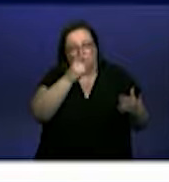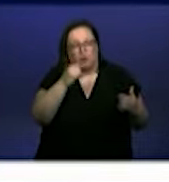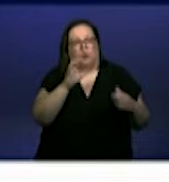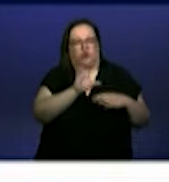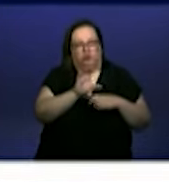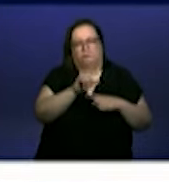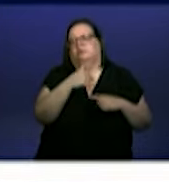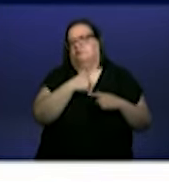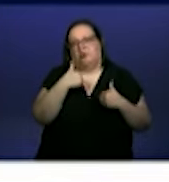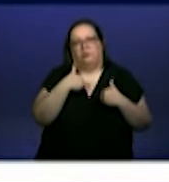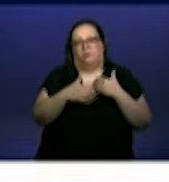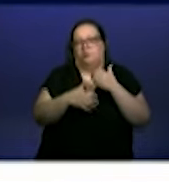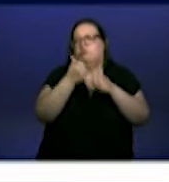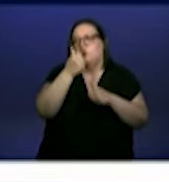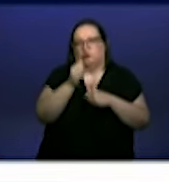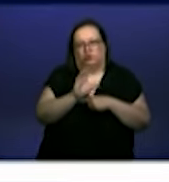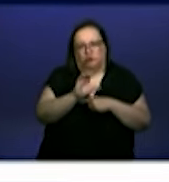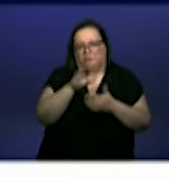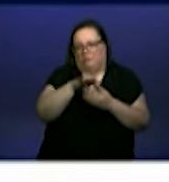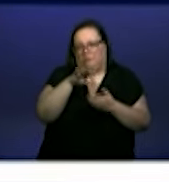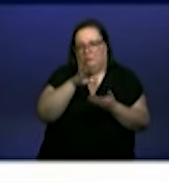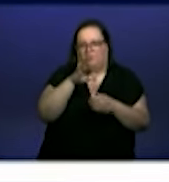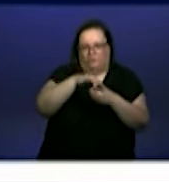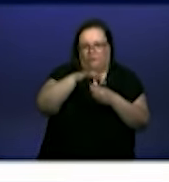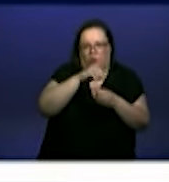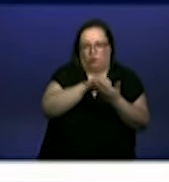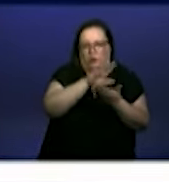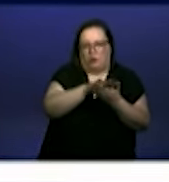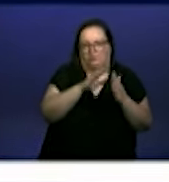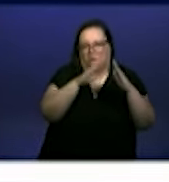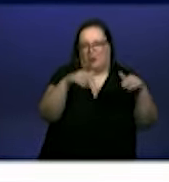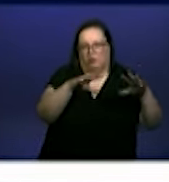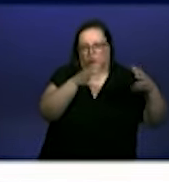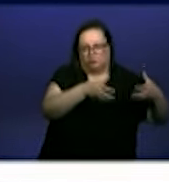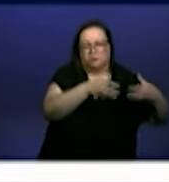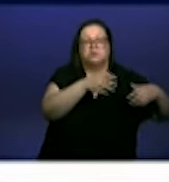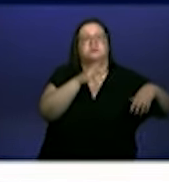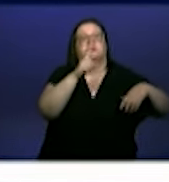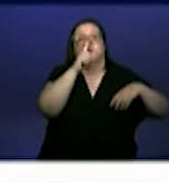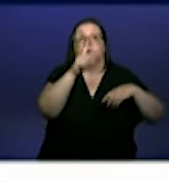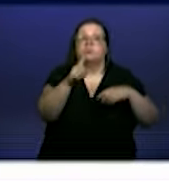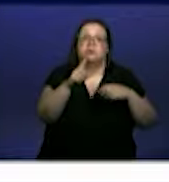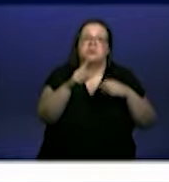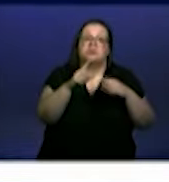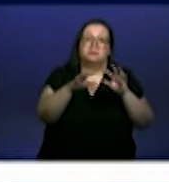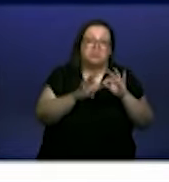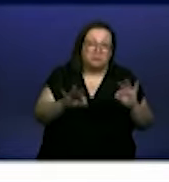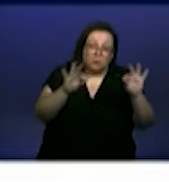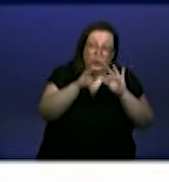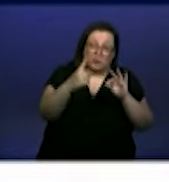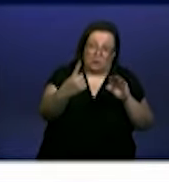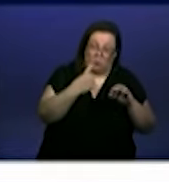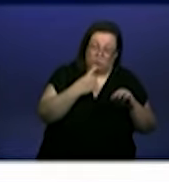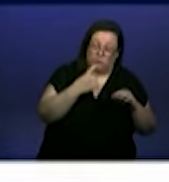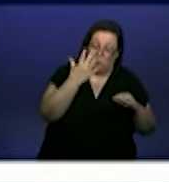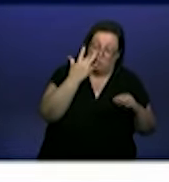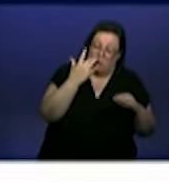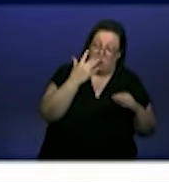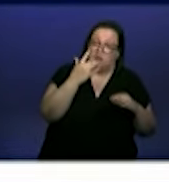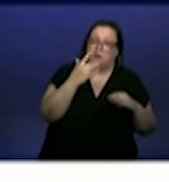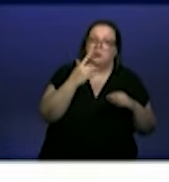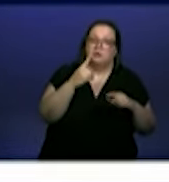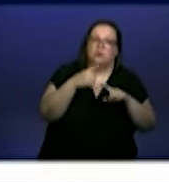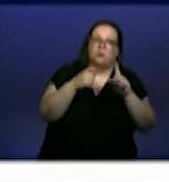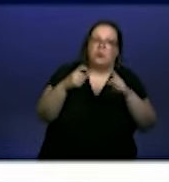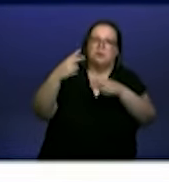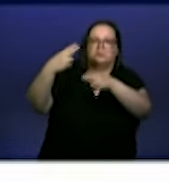voting record of the House delegation. But what I think is even more important about this question is the acknowledgement that what's conservative in New York is